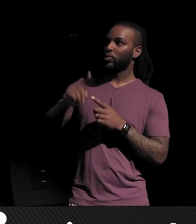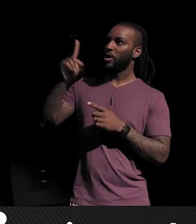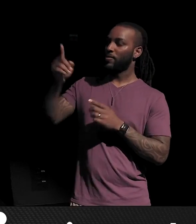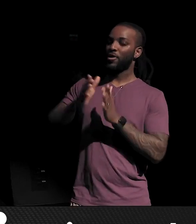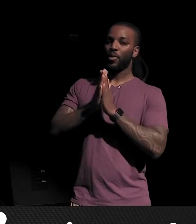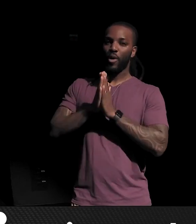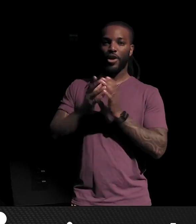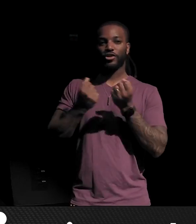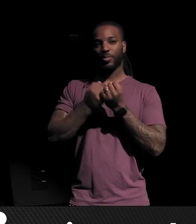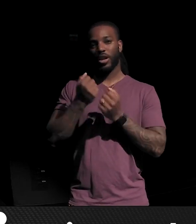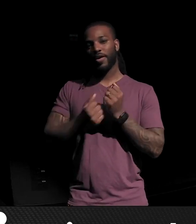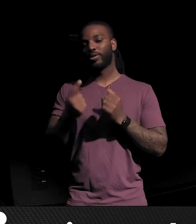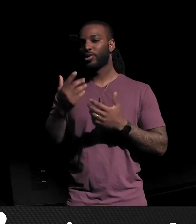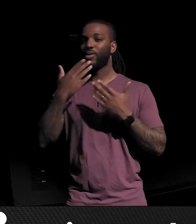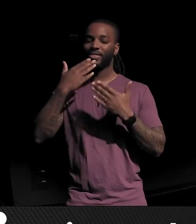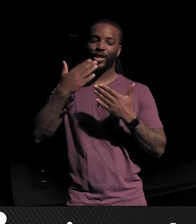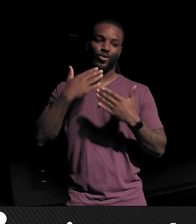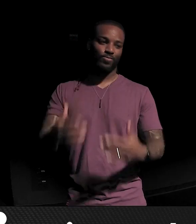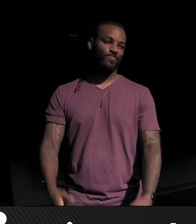of everybody. So thank you.